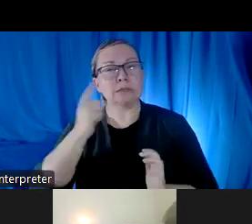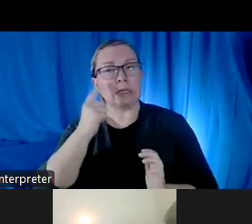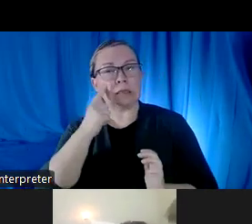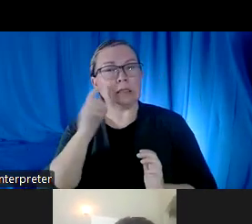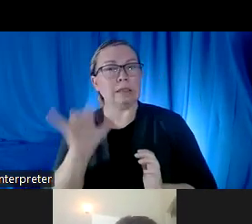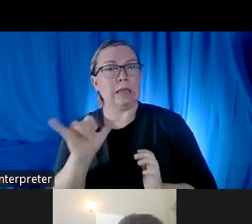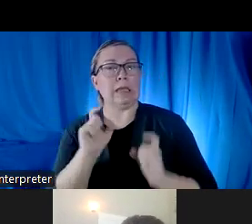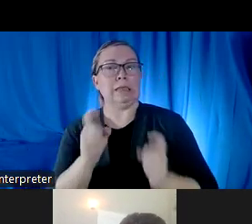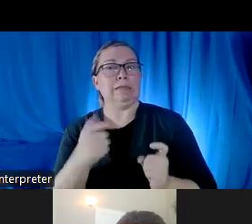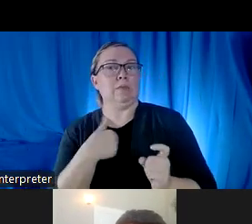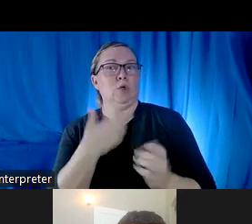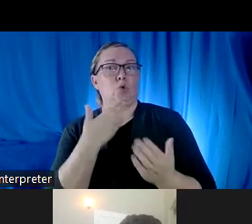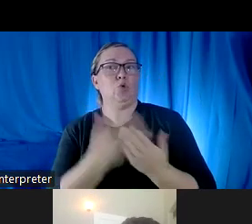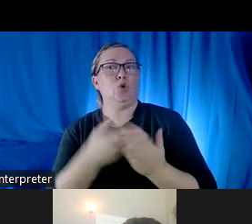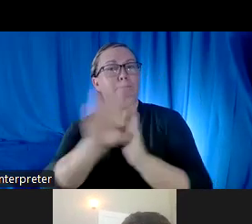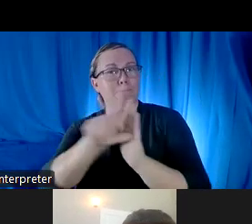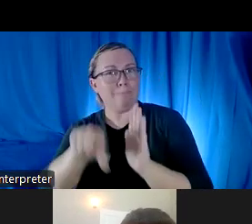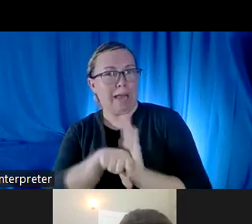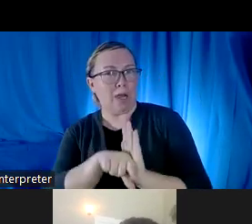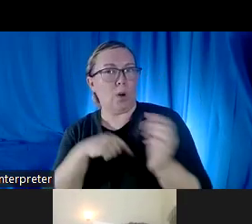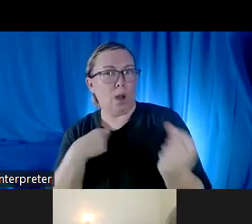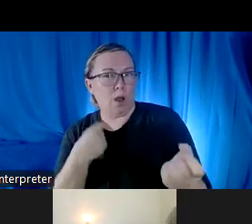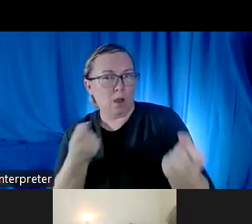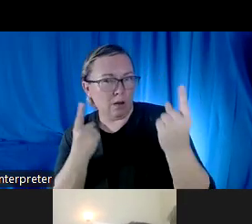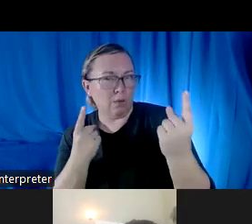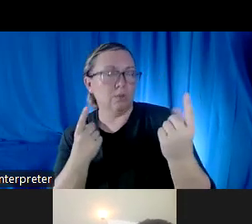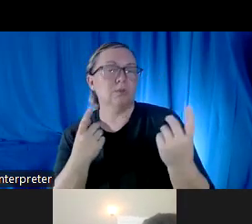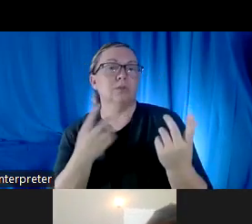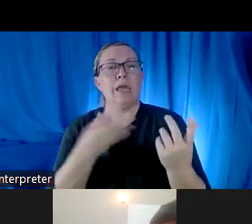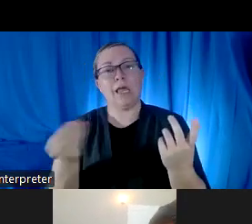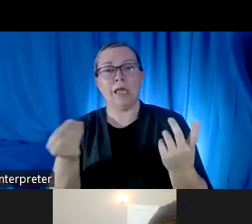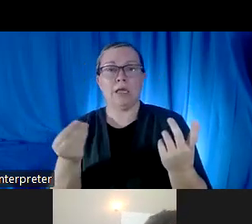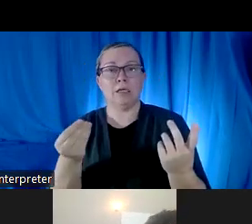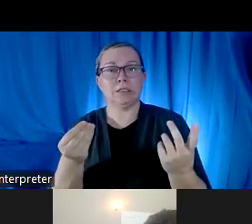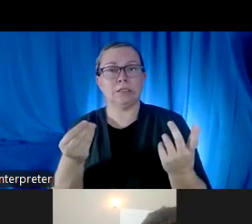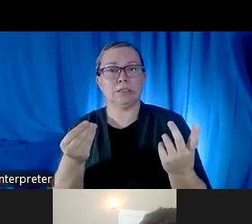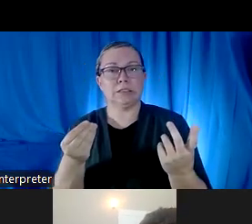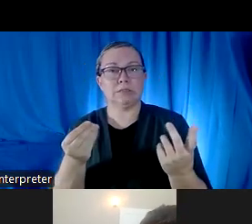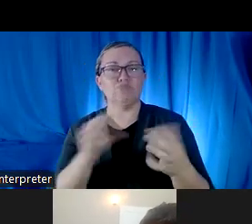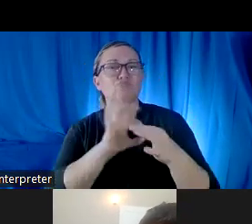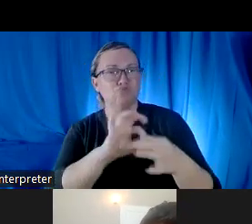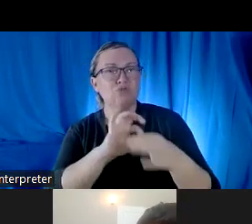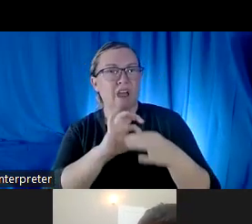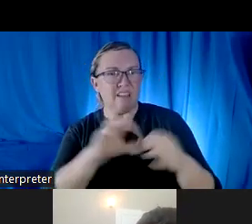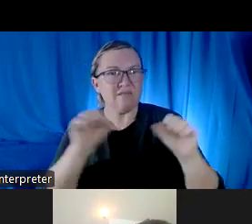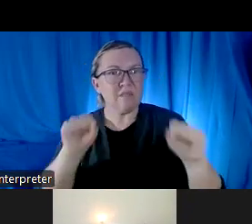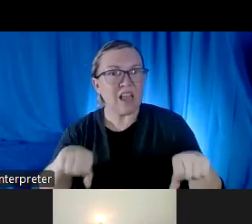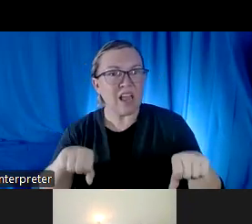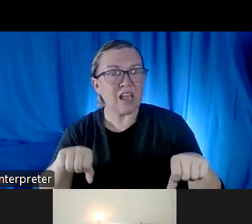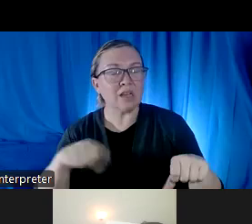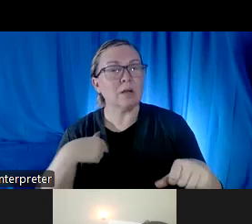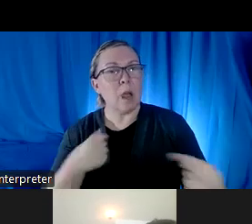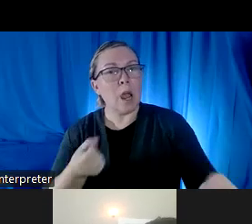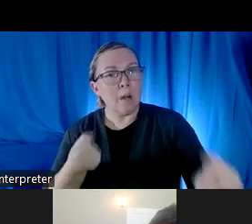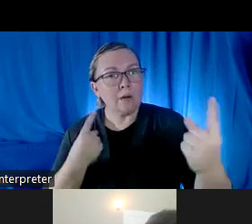a good background and source of relatability. I understand